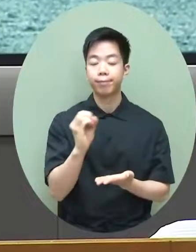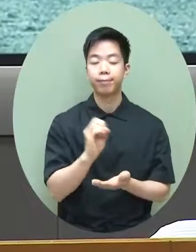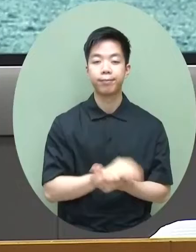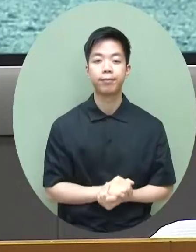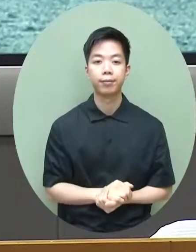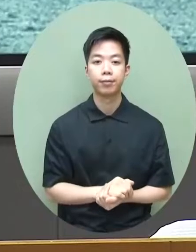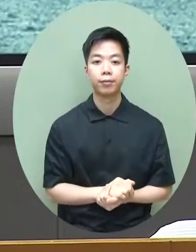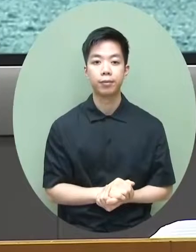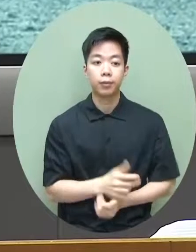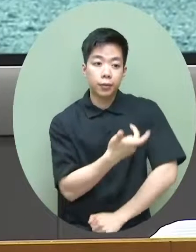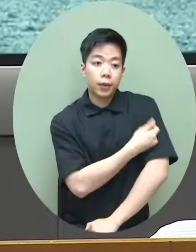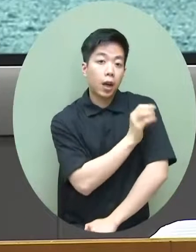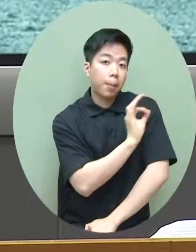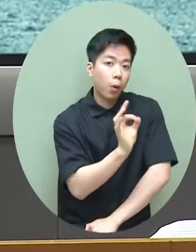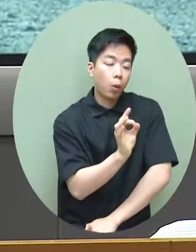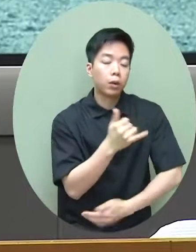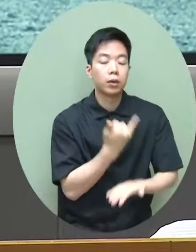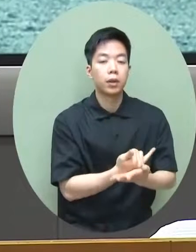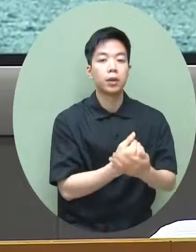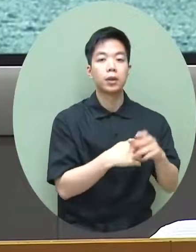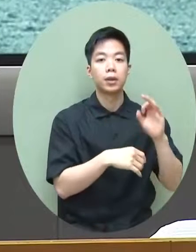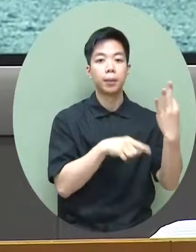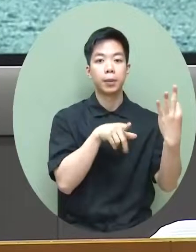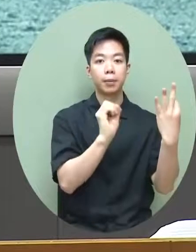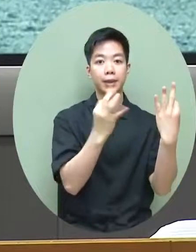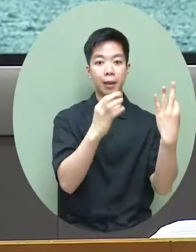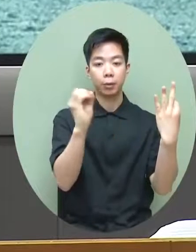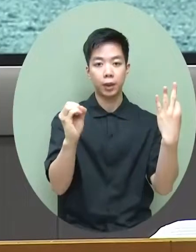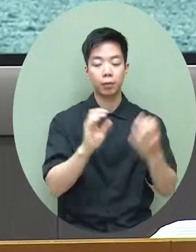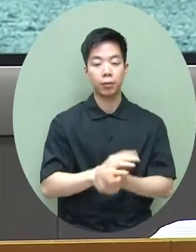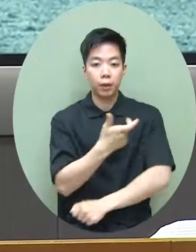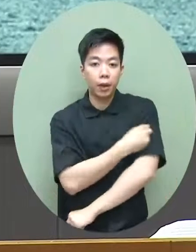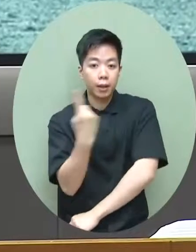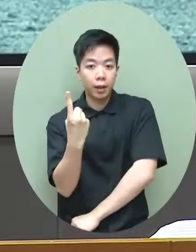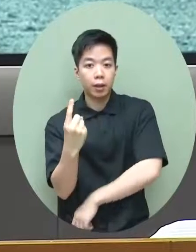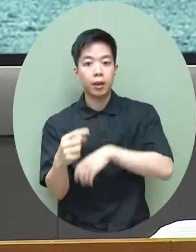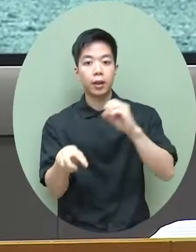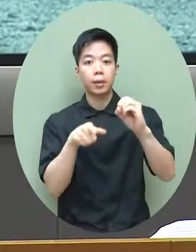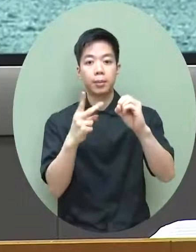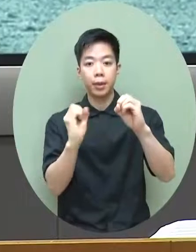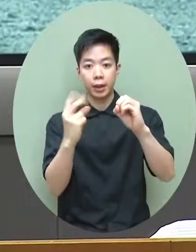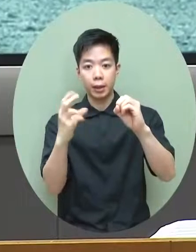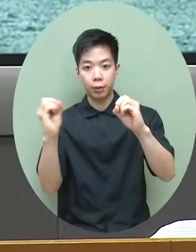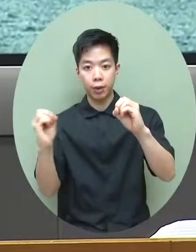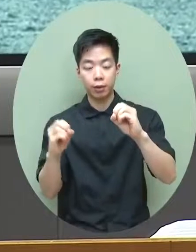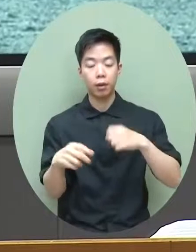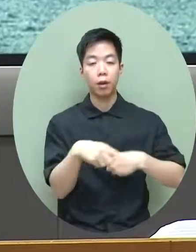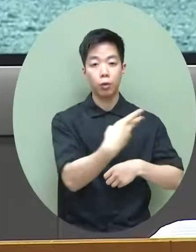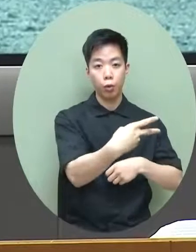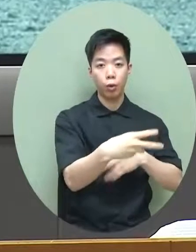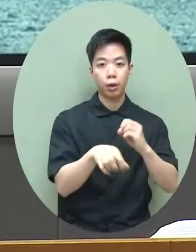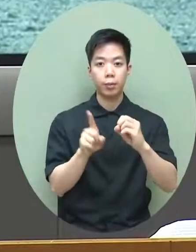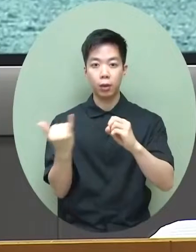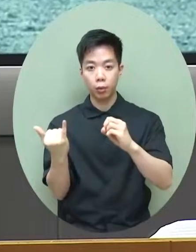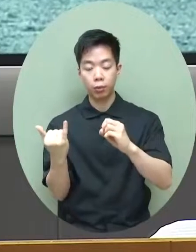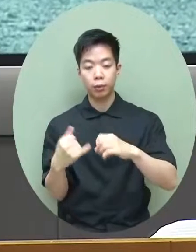3 jabs. As for the unvaccinated, the fatality rate is 3.03%. Those with 1 jab,